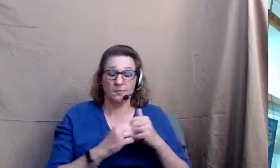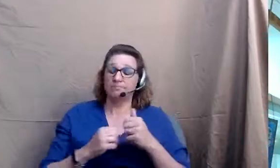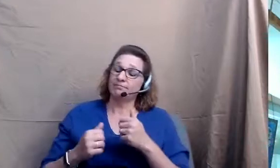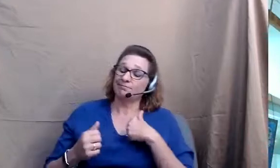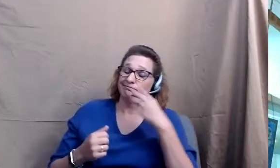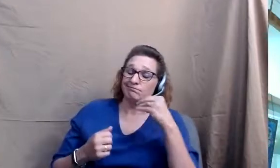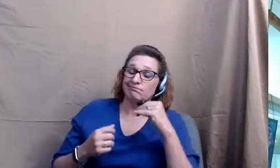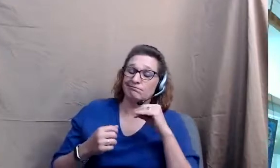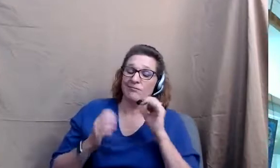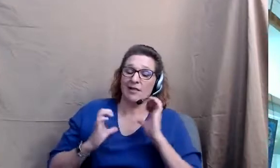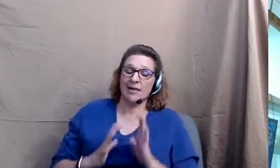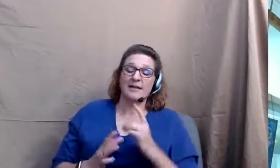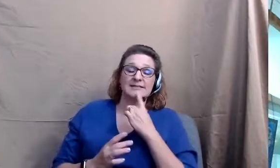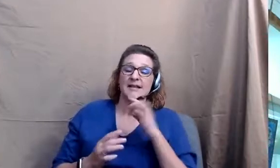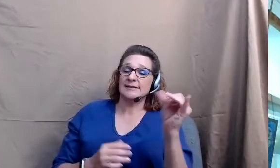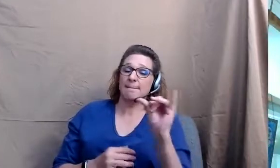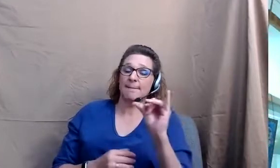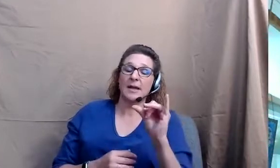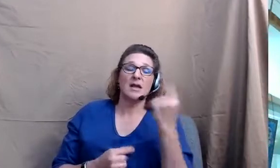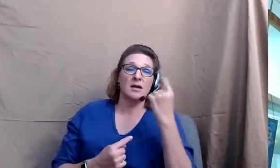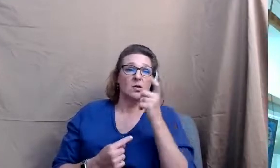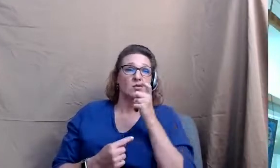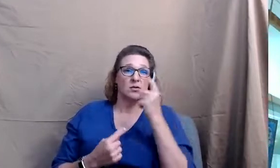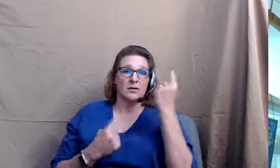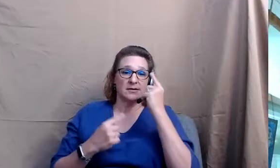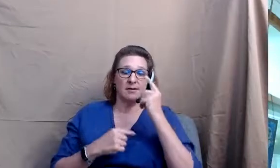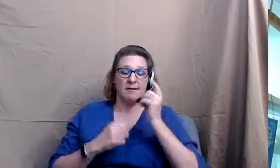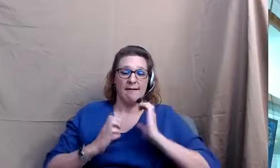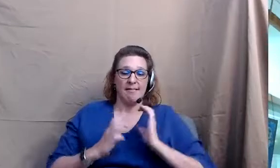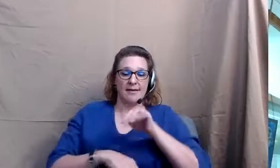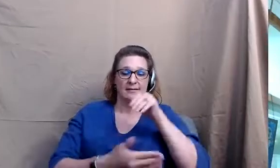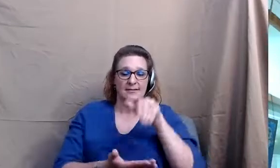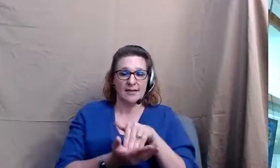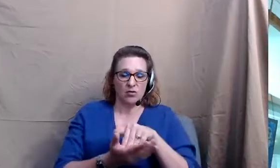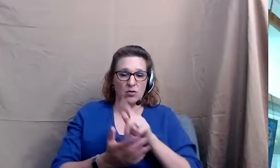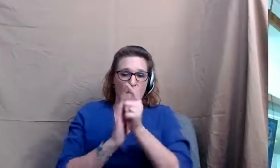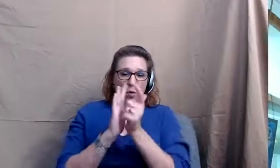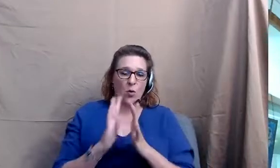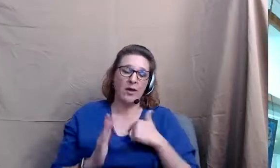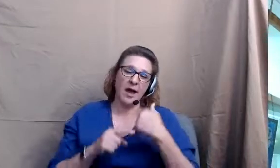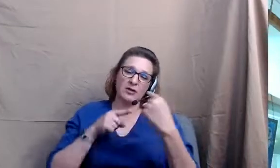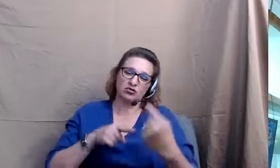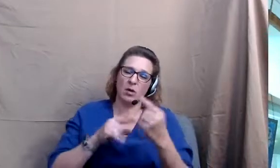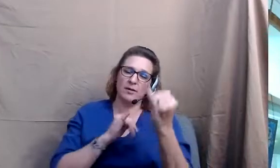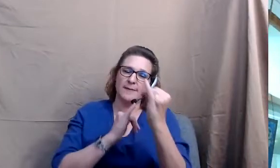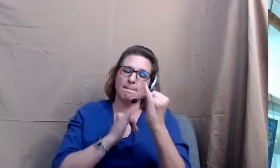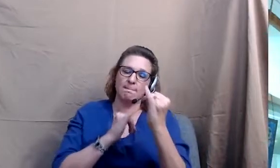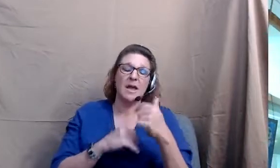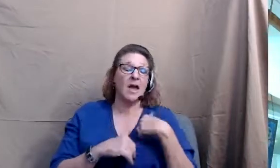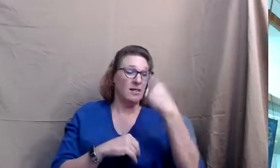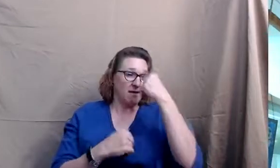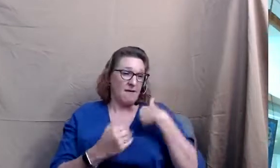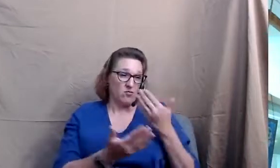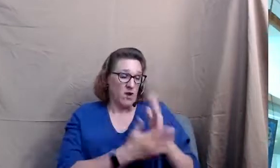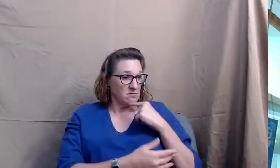thing. And as somebody who considers himself a client-centered lawyer, I think this is the place where I struggle too. I don't think I have the right to say